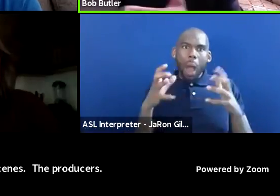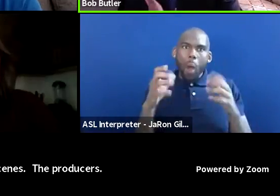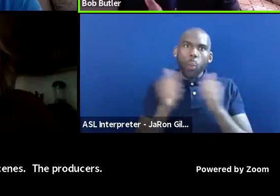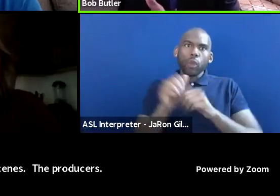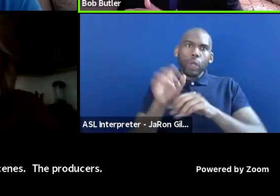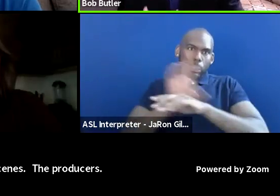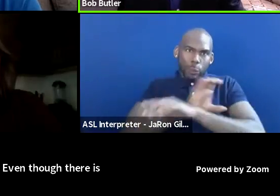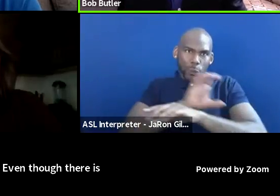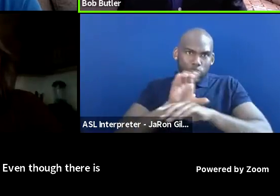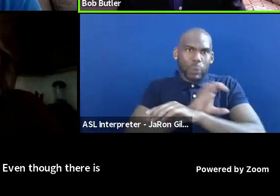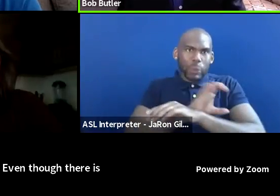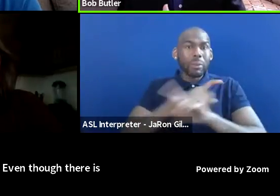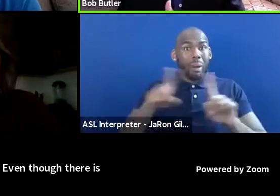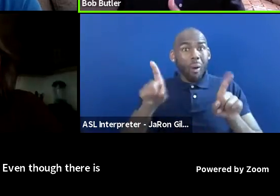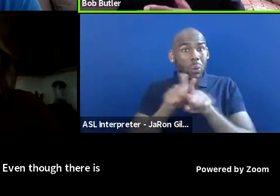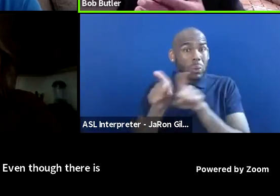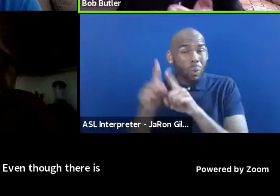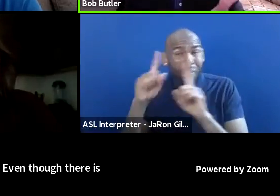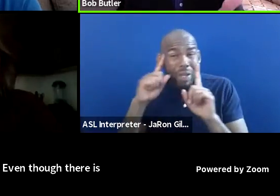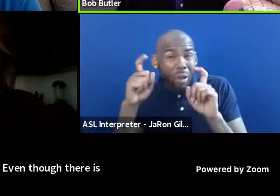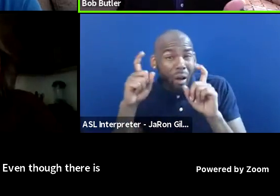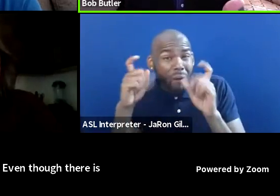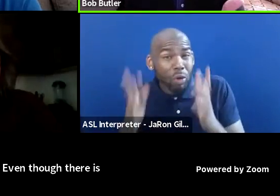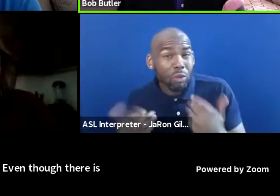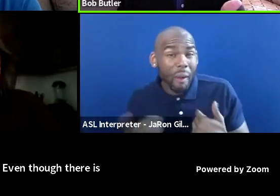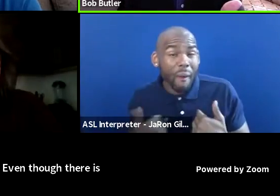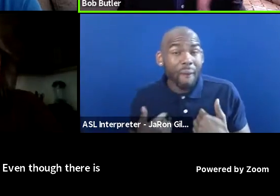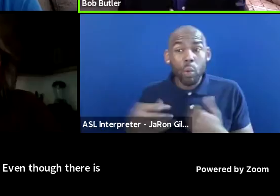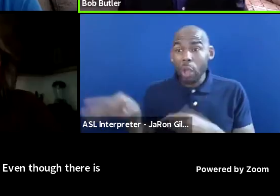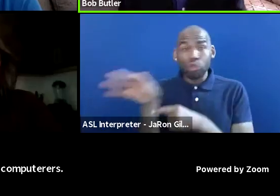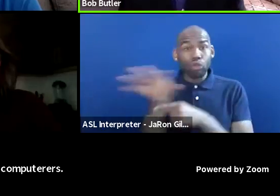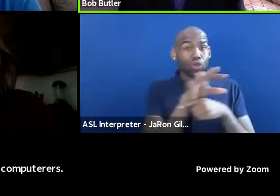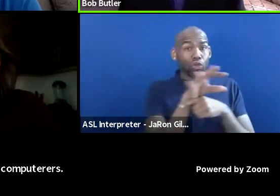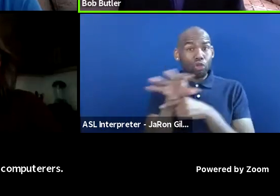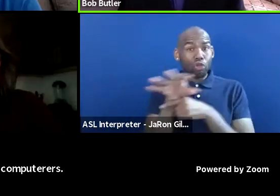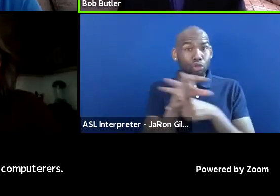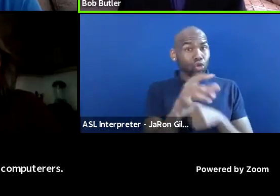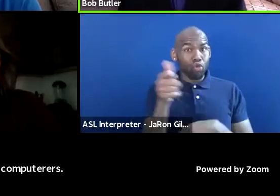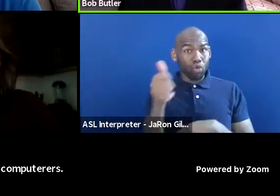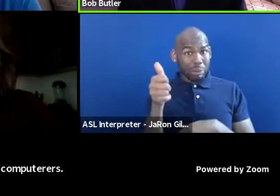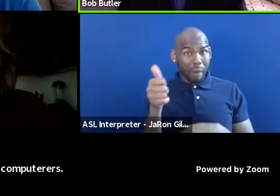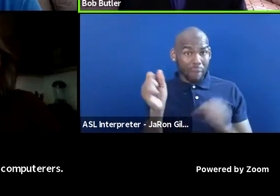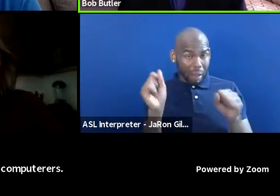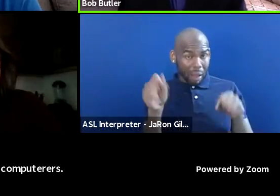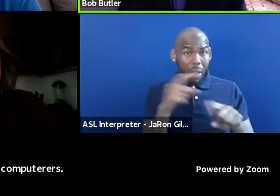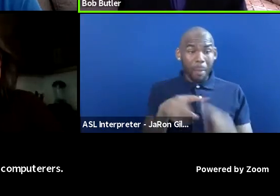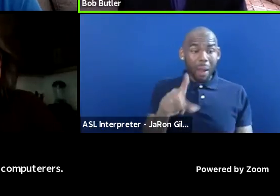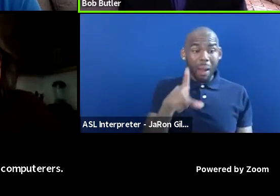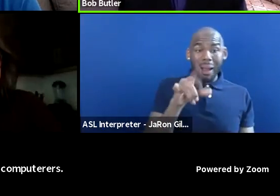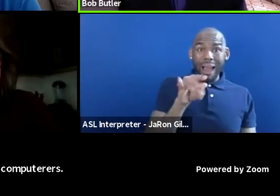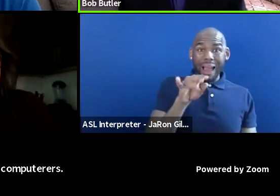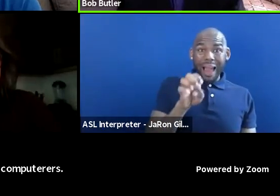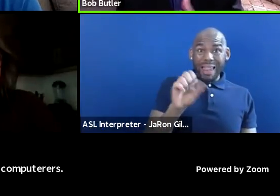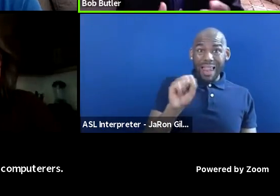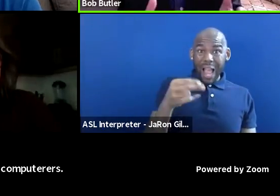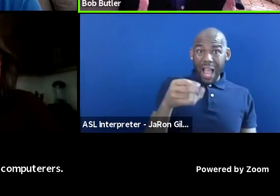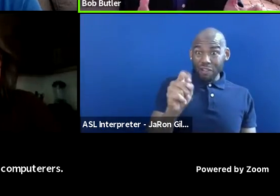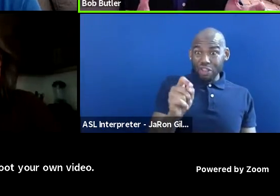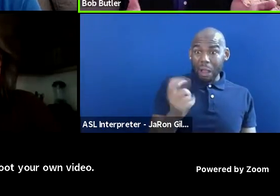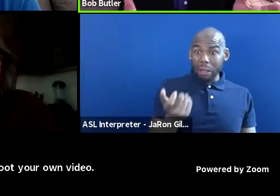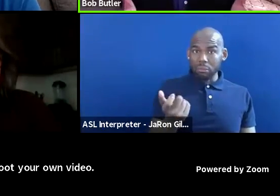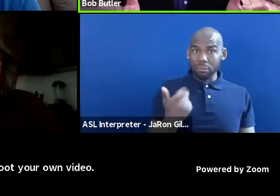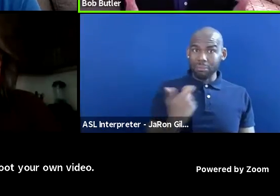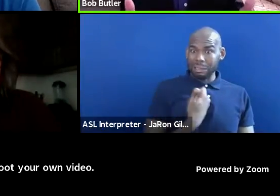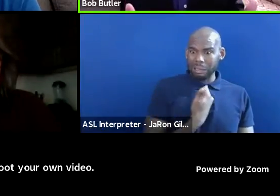folks, the photographers. You can shoot your own video, but you got to do a live shot. It's hard to do a live shot by yourself. I mean,